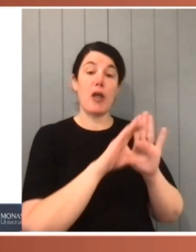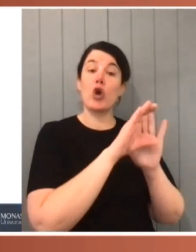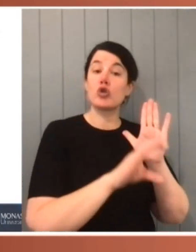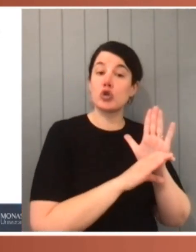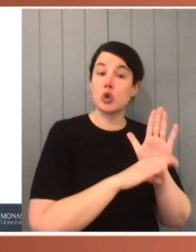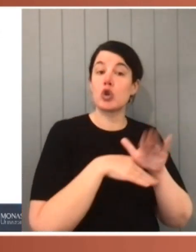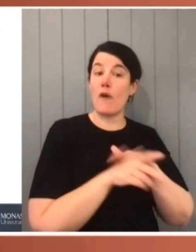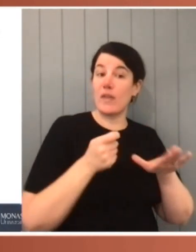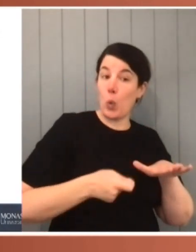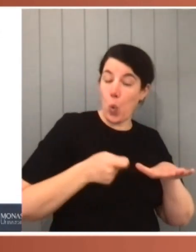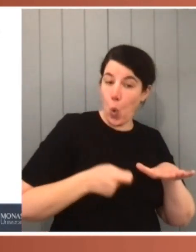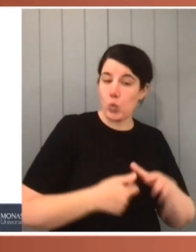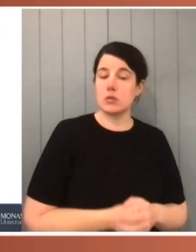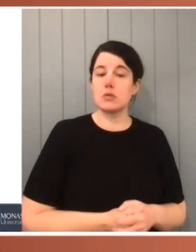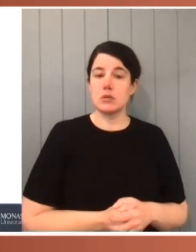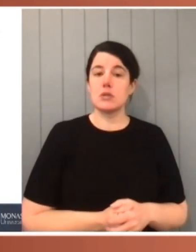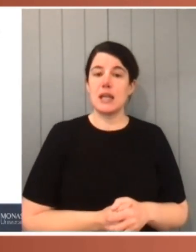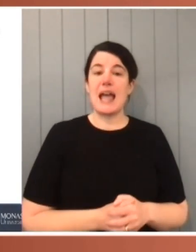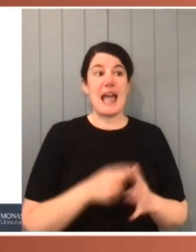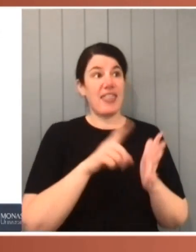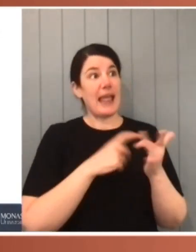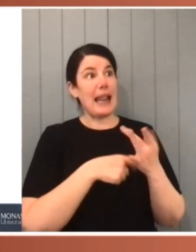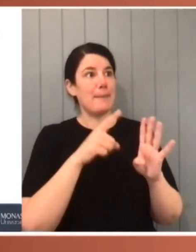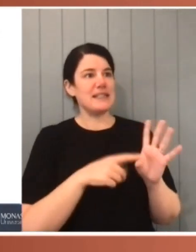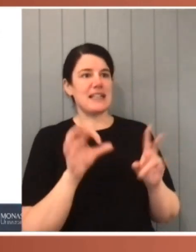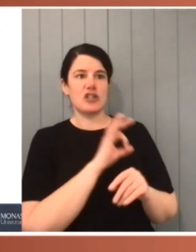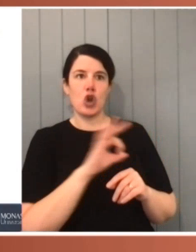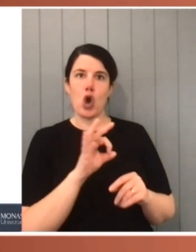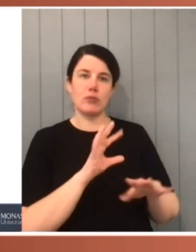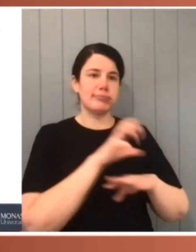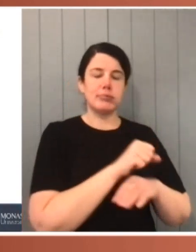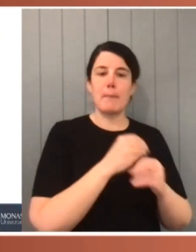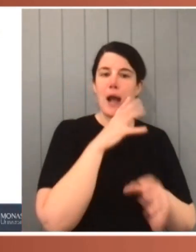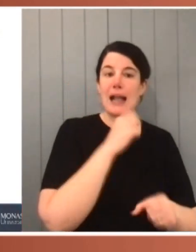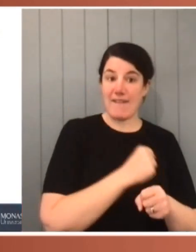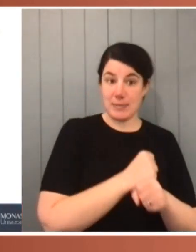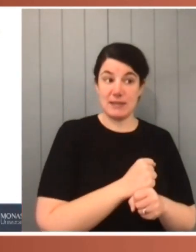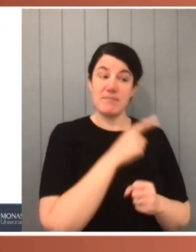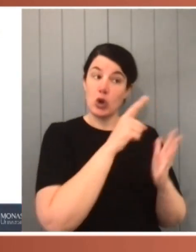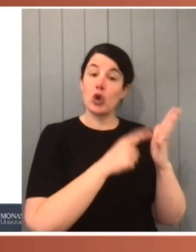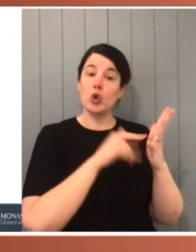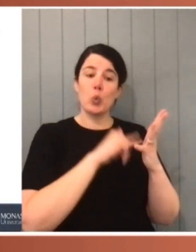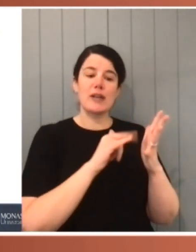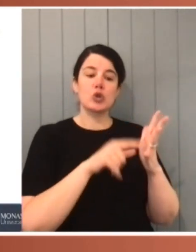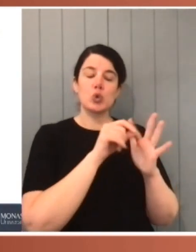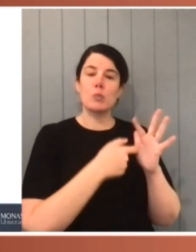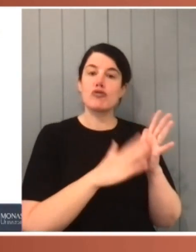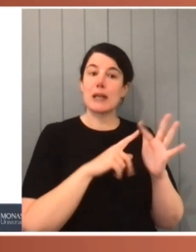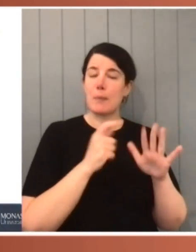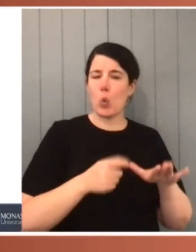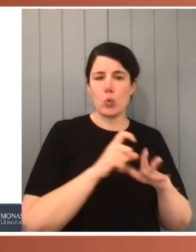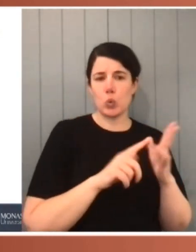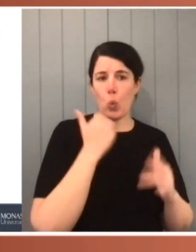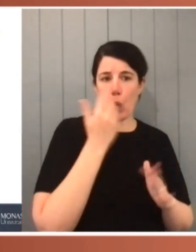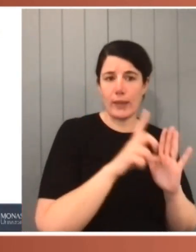and liberties are not violated by majoritarian decisions. Now, this is what the US Supreme Court does all the time. In Australia, it's